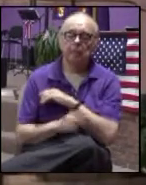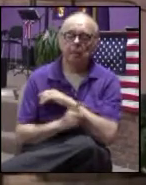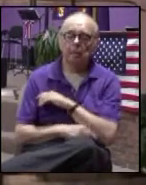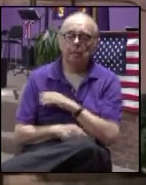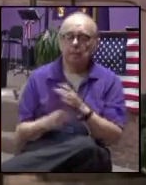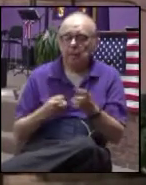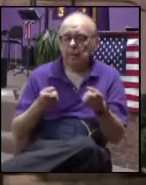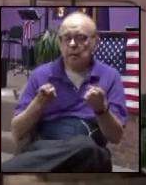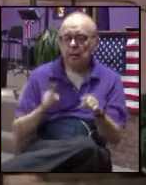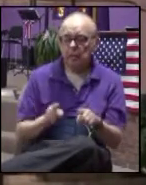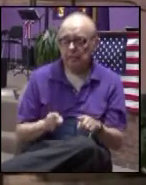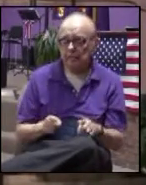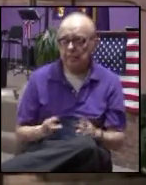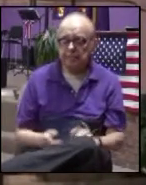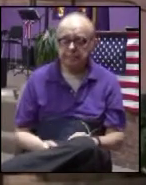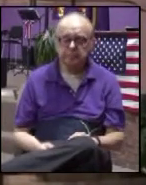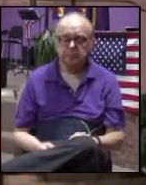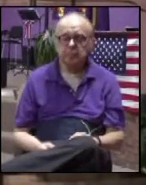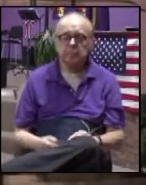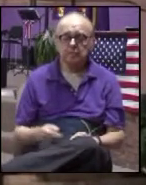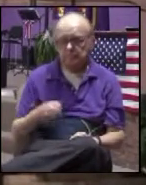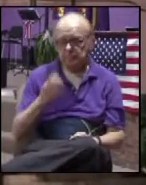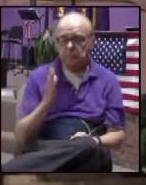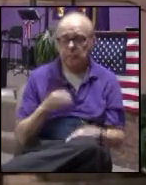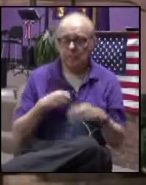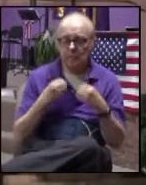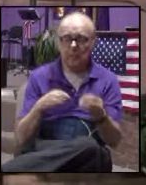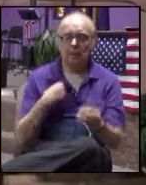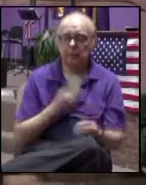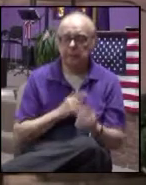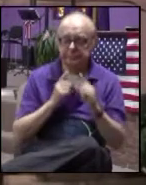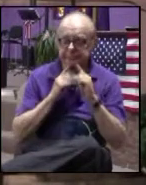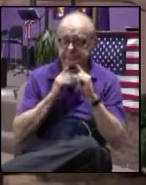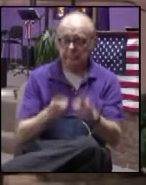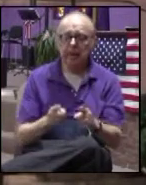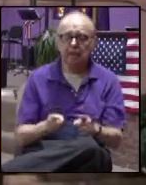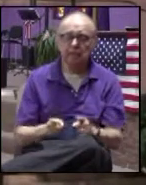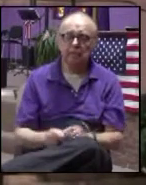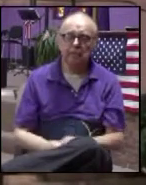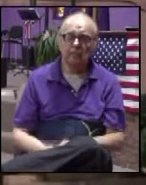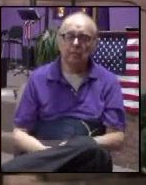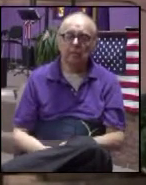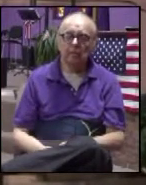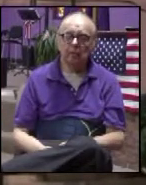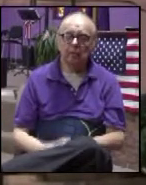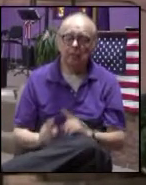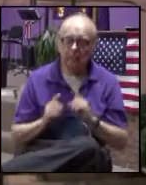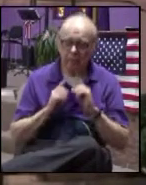What's happened is this. God has given us command,